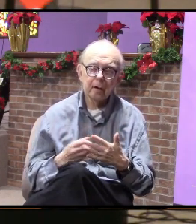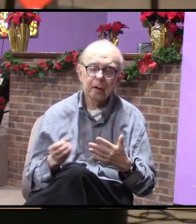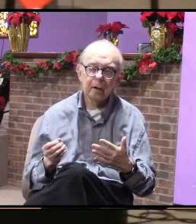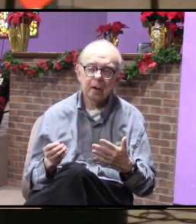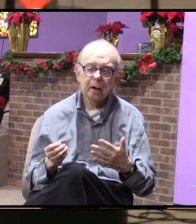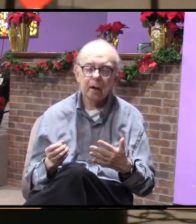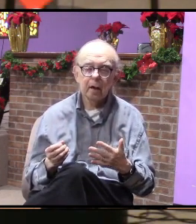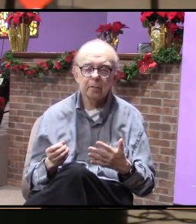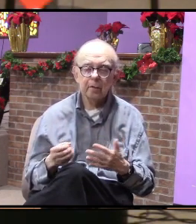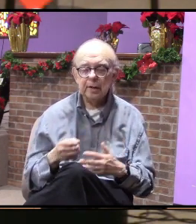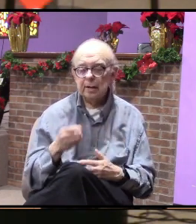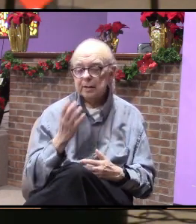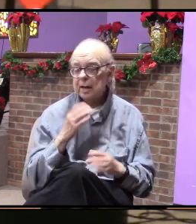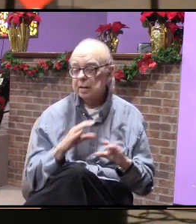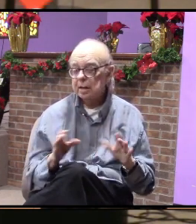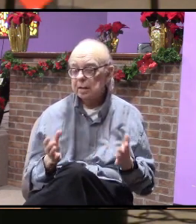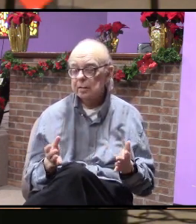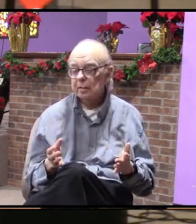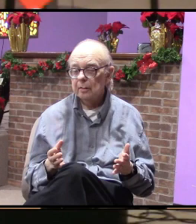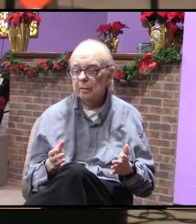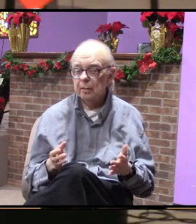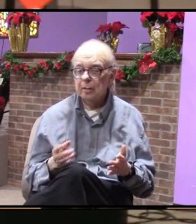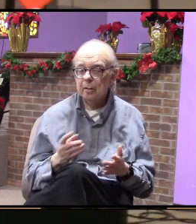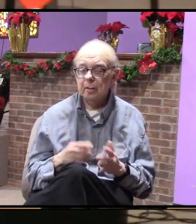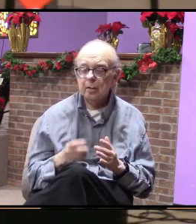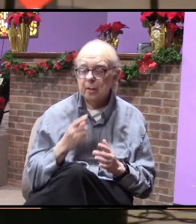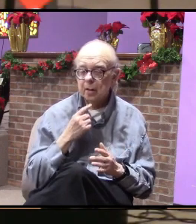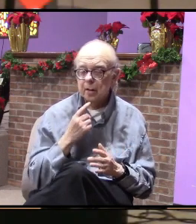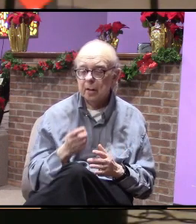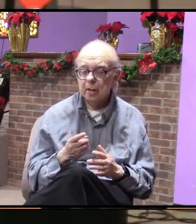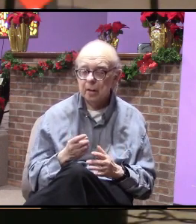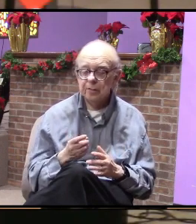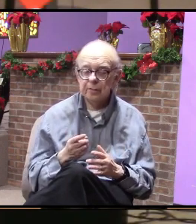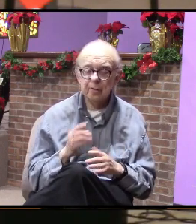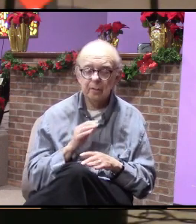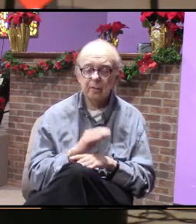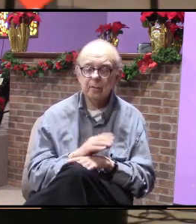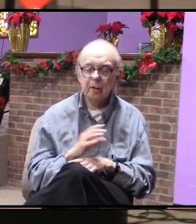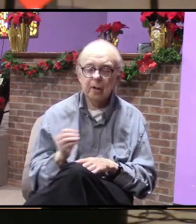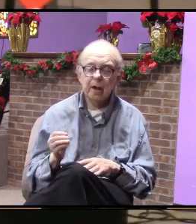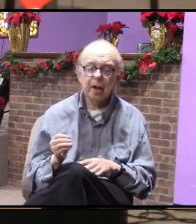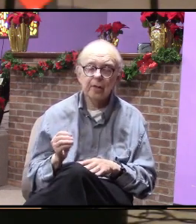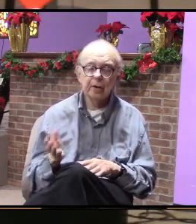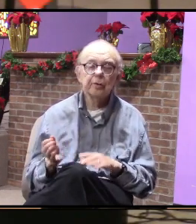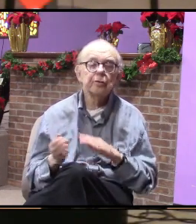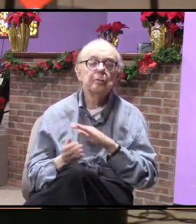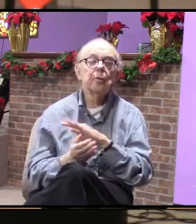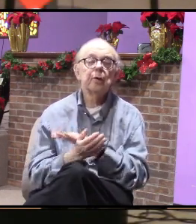And what God did was he said there was evening and there was morning.